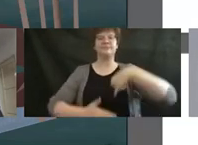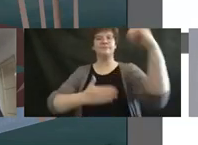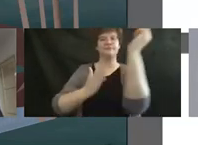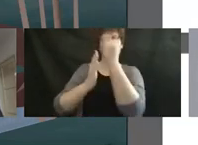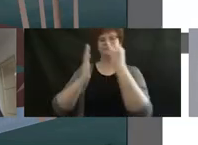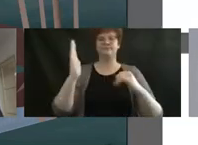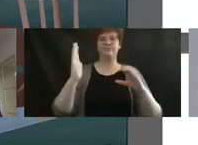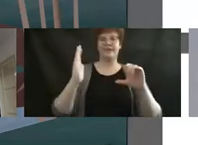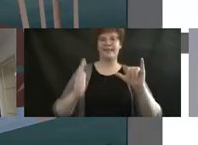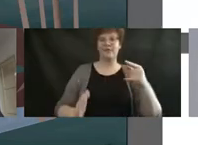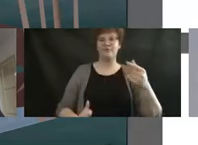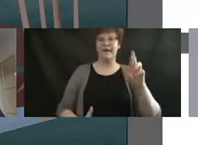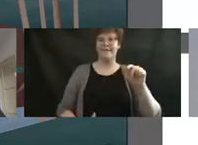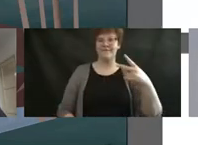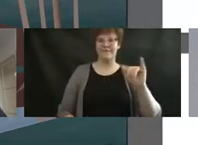it to